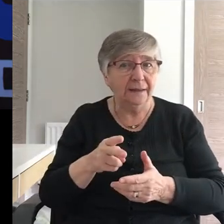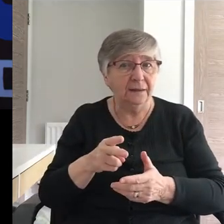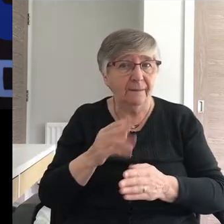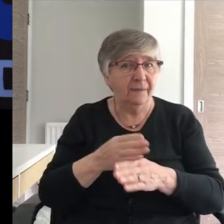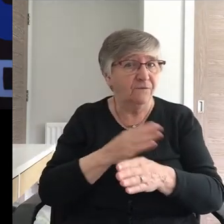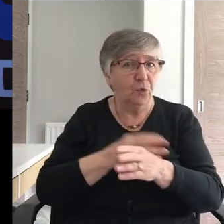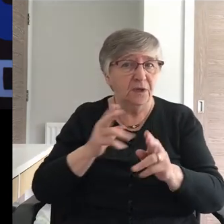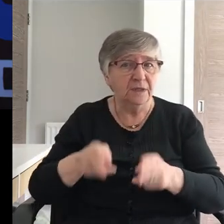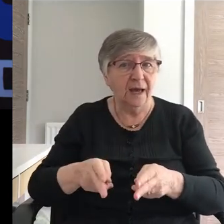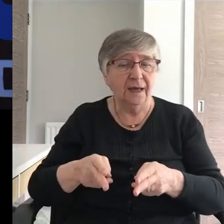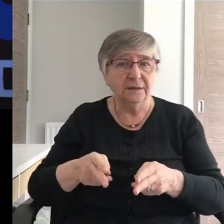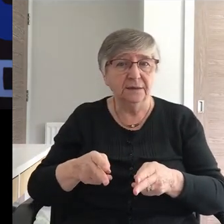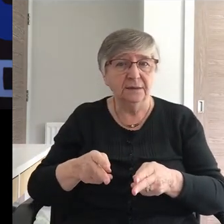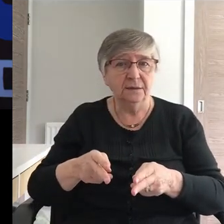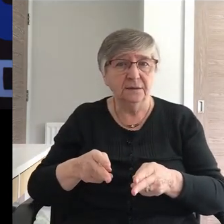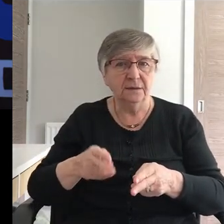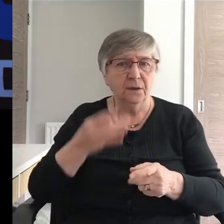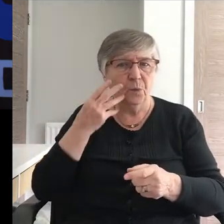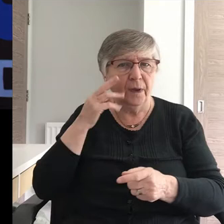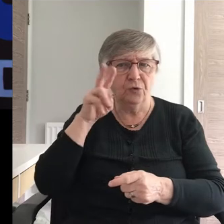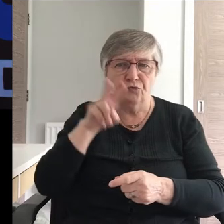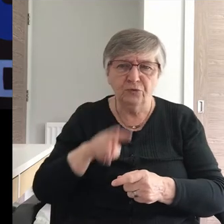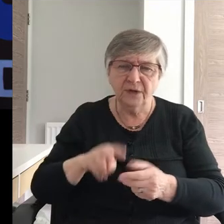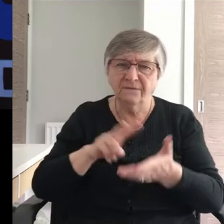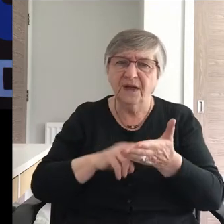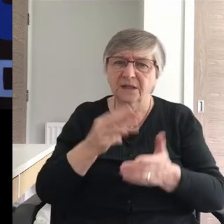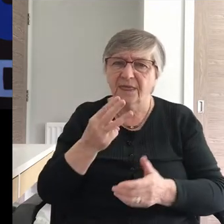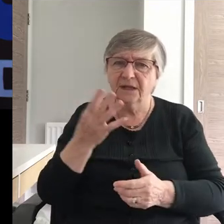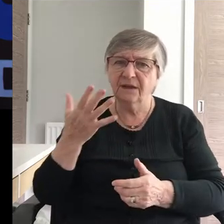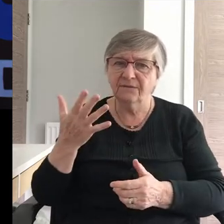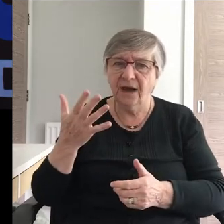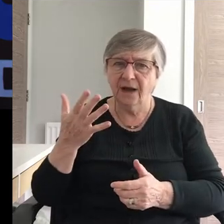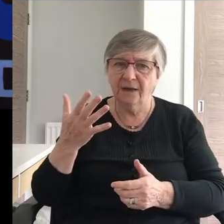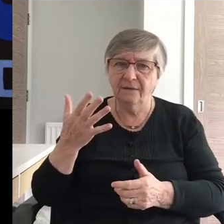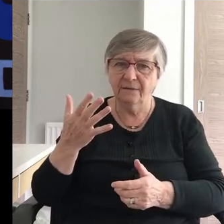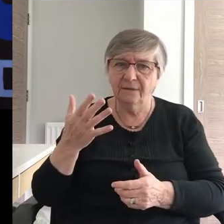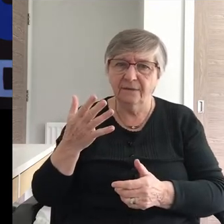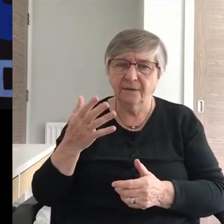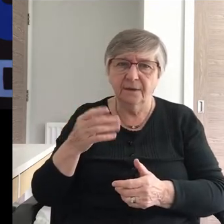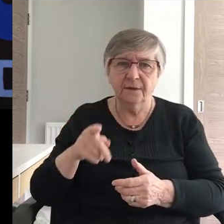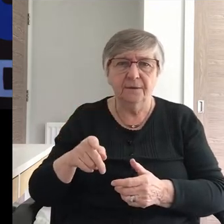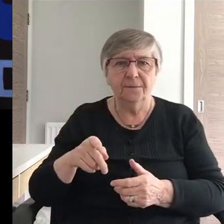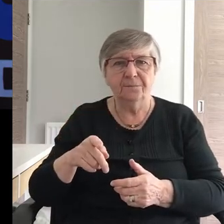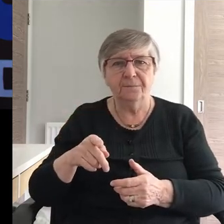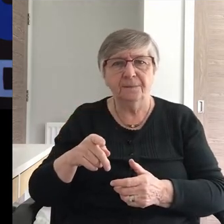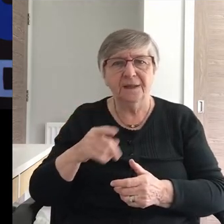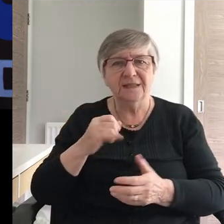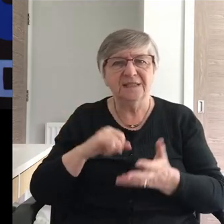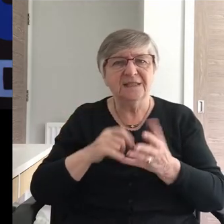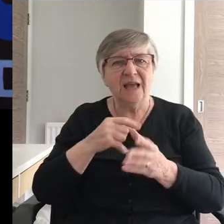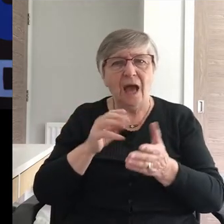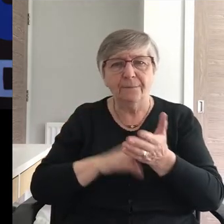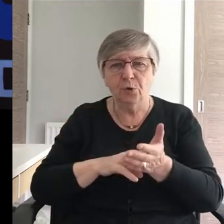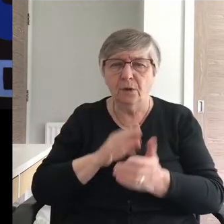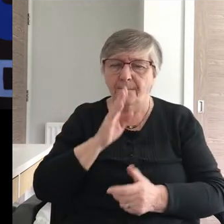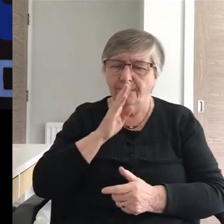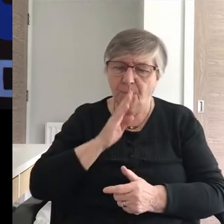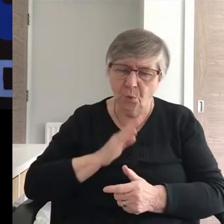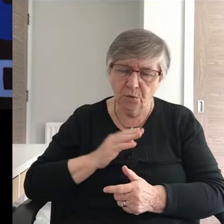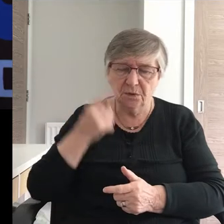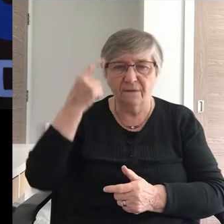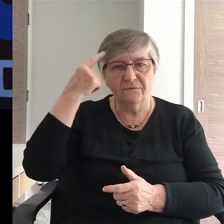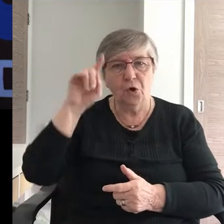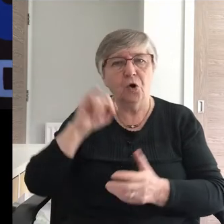lifetime. When we read it, verse 35 and in chapter 16, verse 1, Samuel mourned